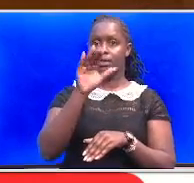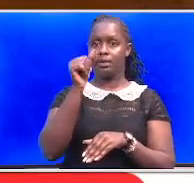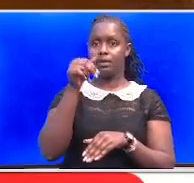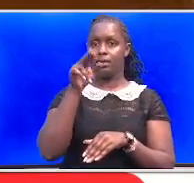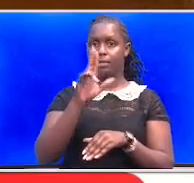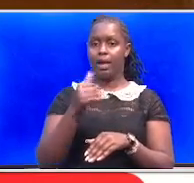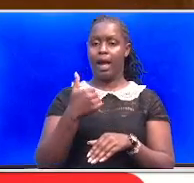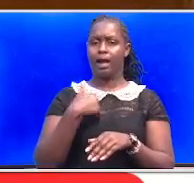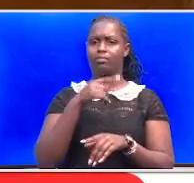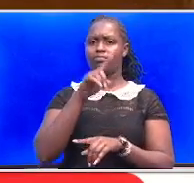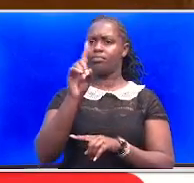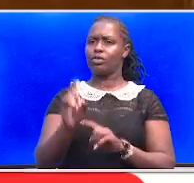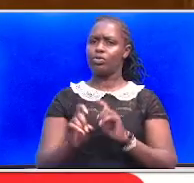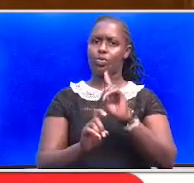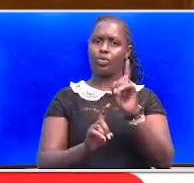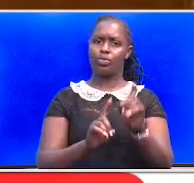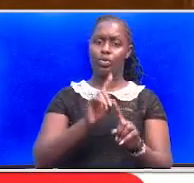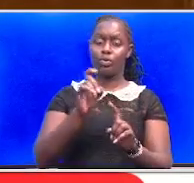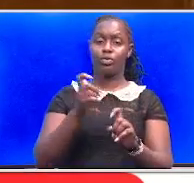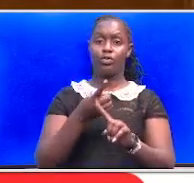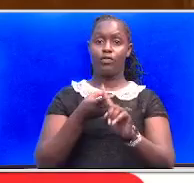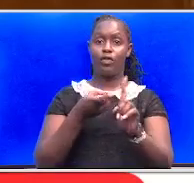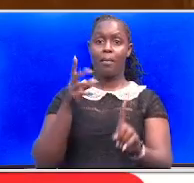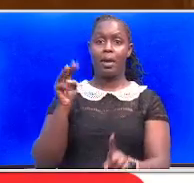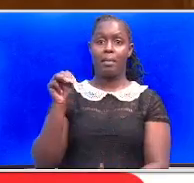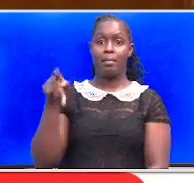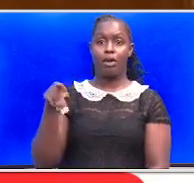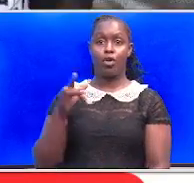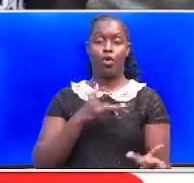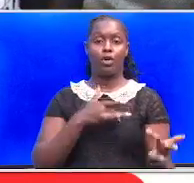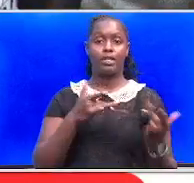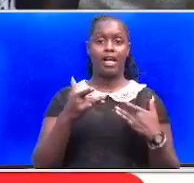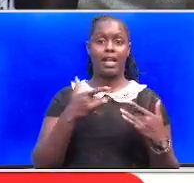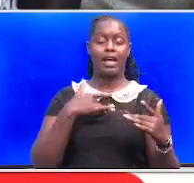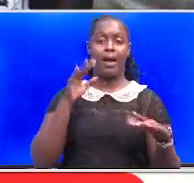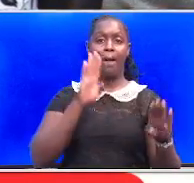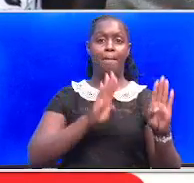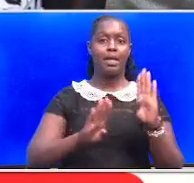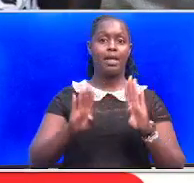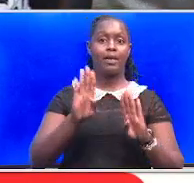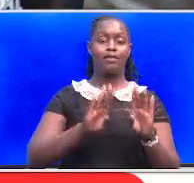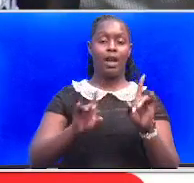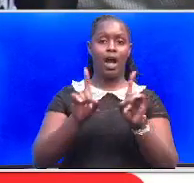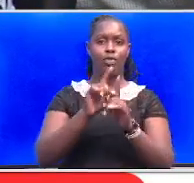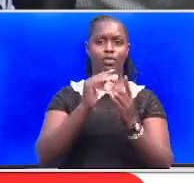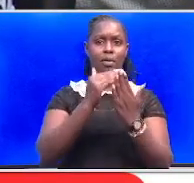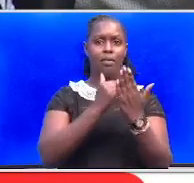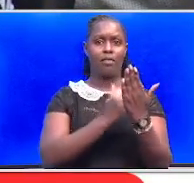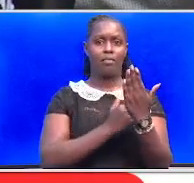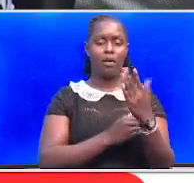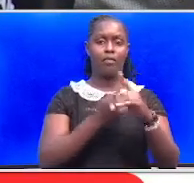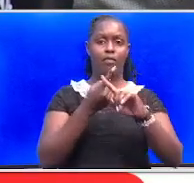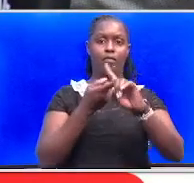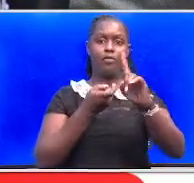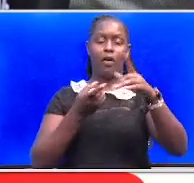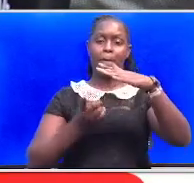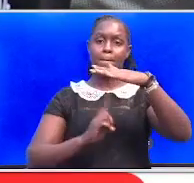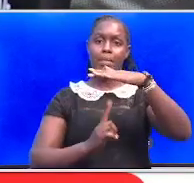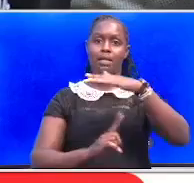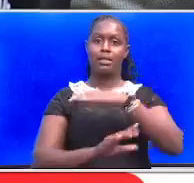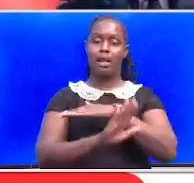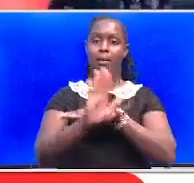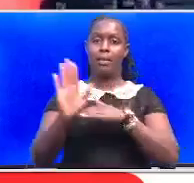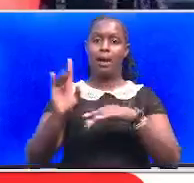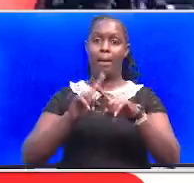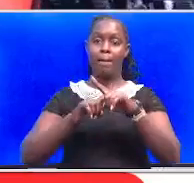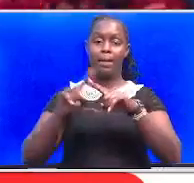of questions from members of Parliament regarding his conduct and the performance of his ministry lately. But in several rejoinders, CS